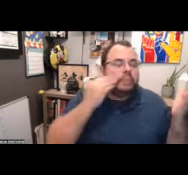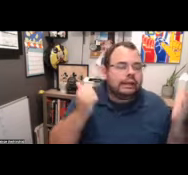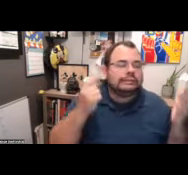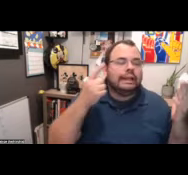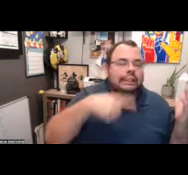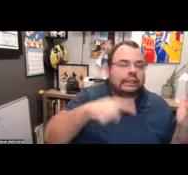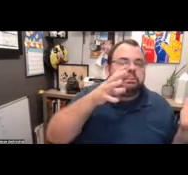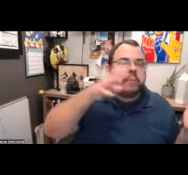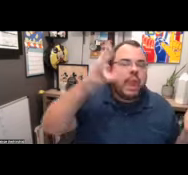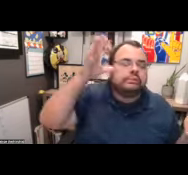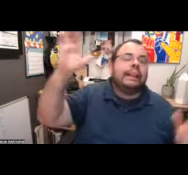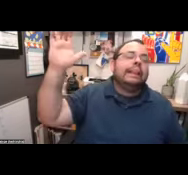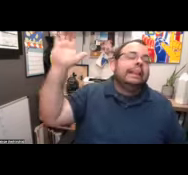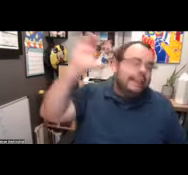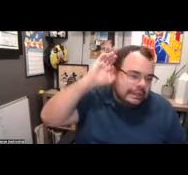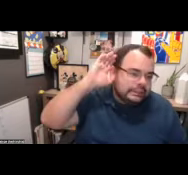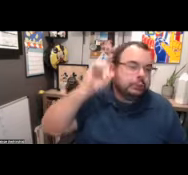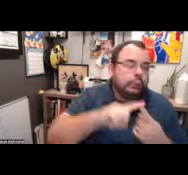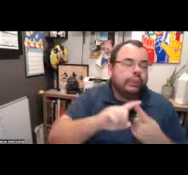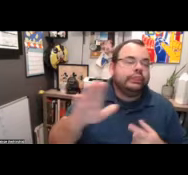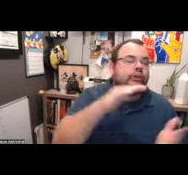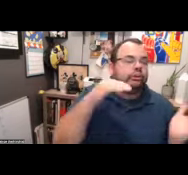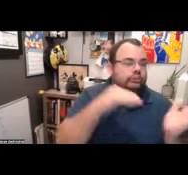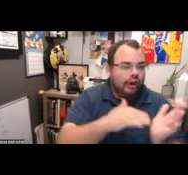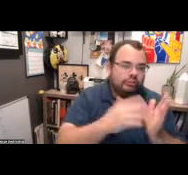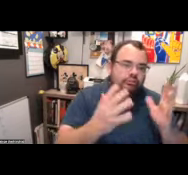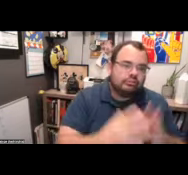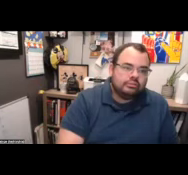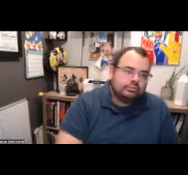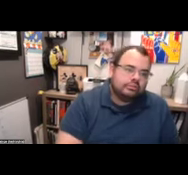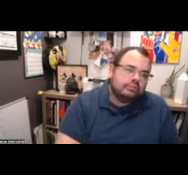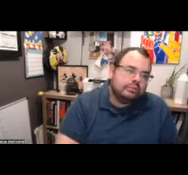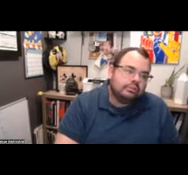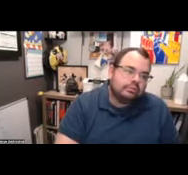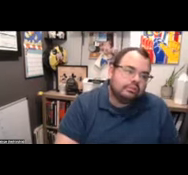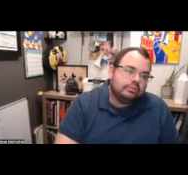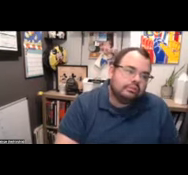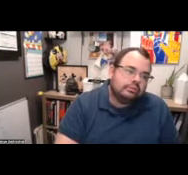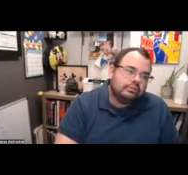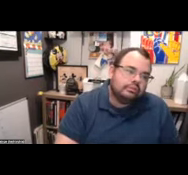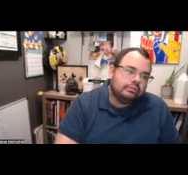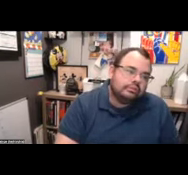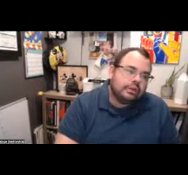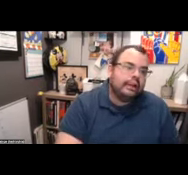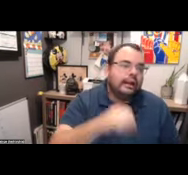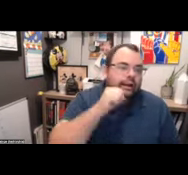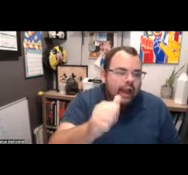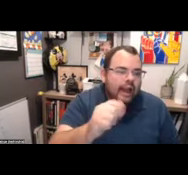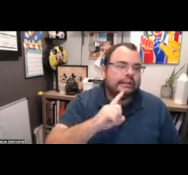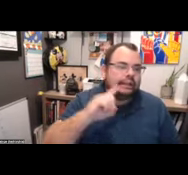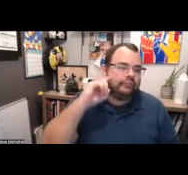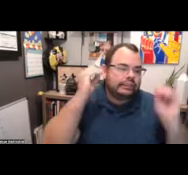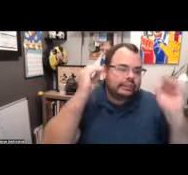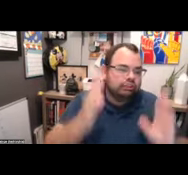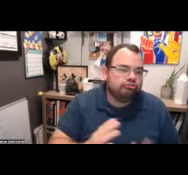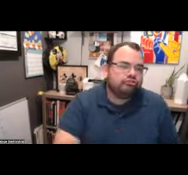And Joel, when you're ready. And then because they don't want to listen, because the parents listen to the doctors.